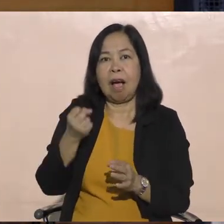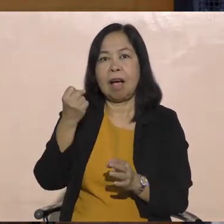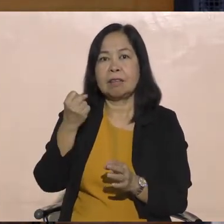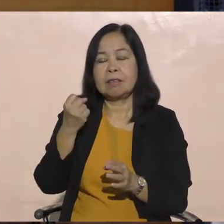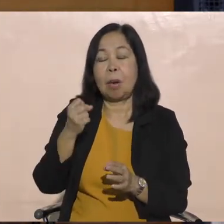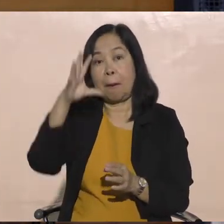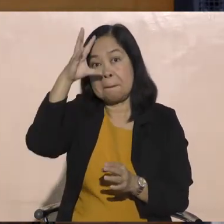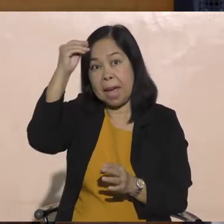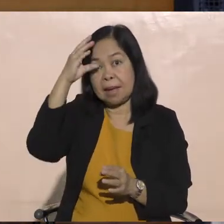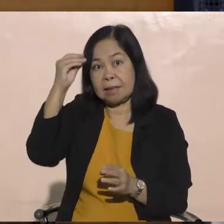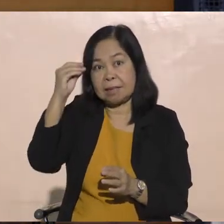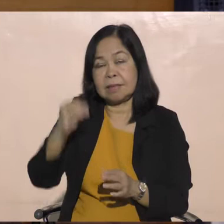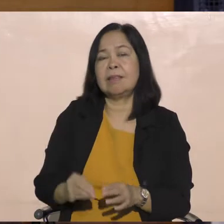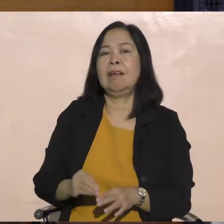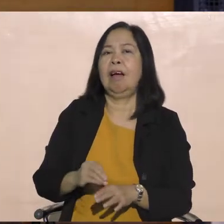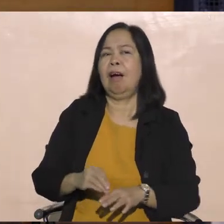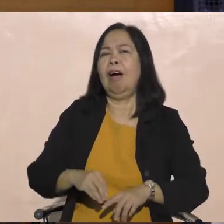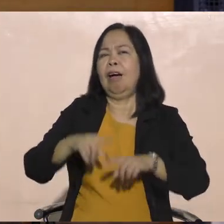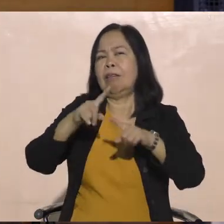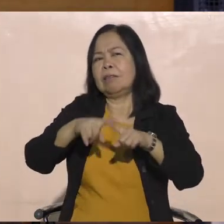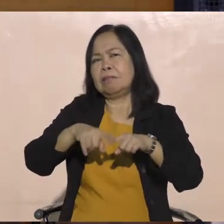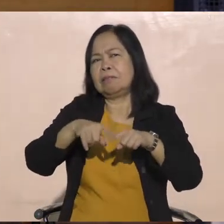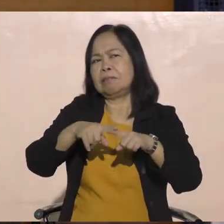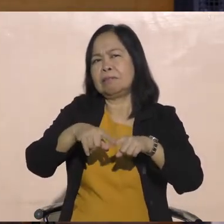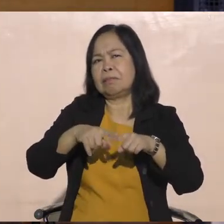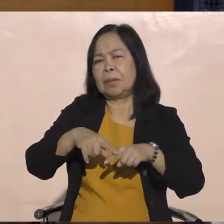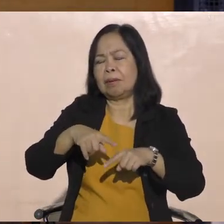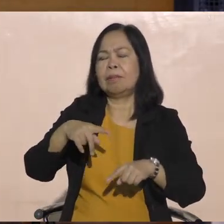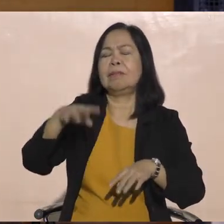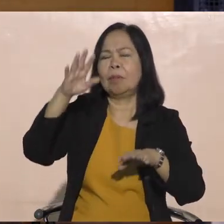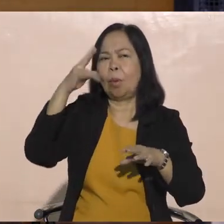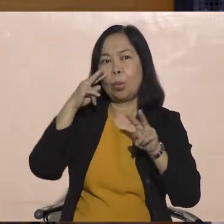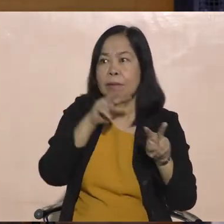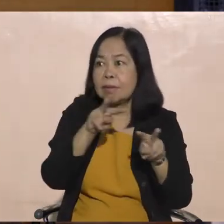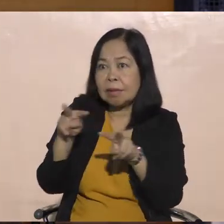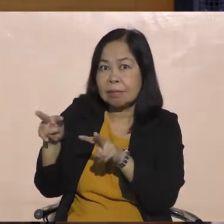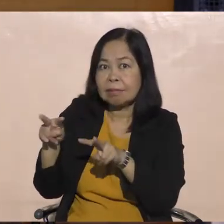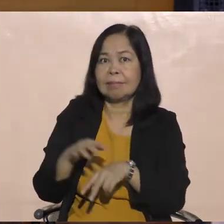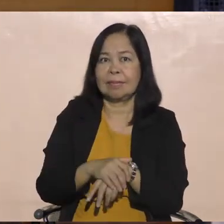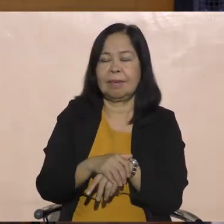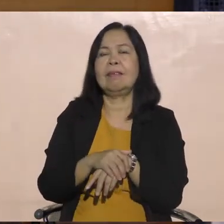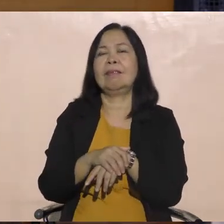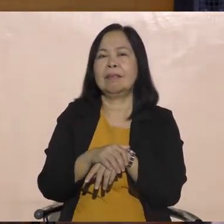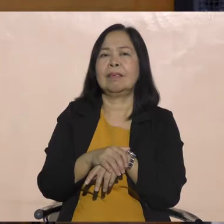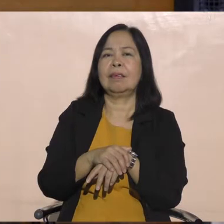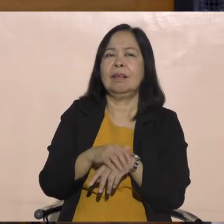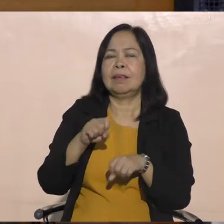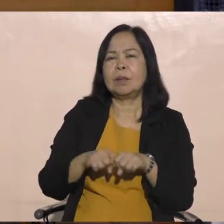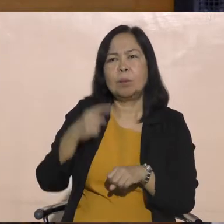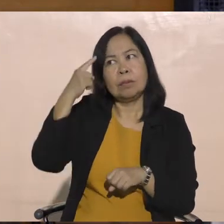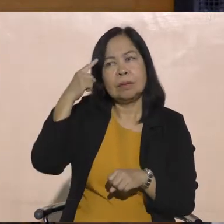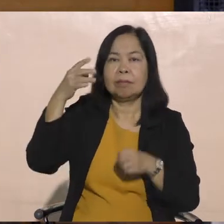sees on the surface. Sumala lang sa iyang makitaan, sumala lang sa itong makitaan sa atong mga mata, mga kaigsunan, on the